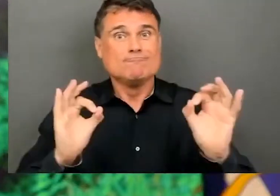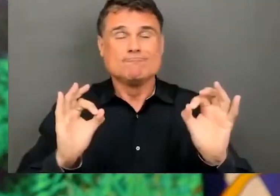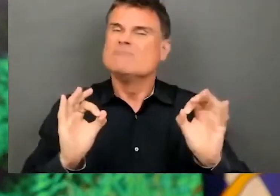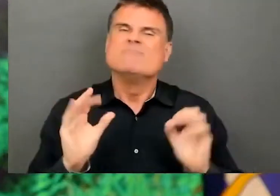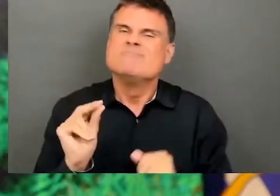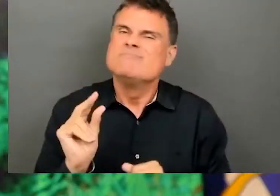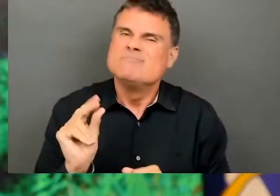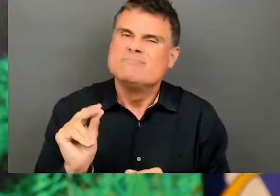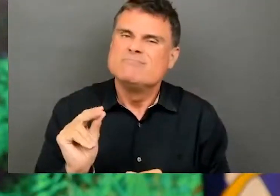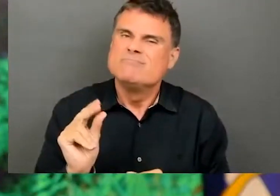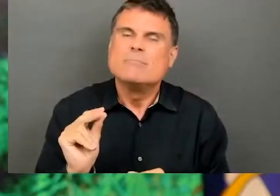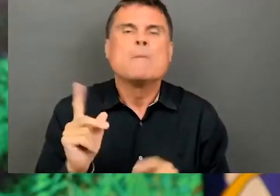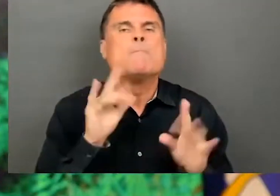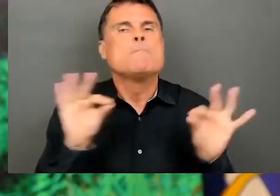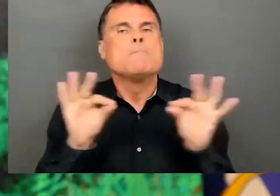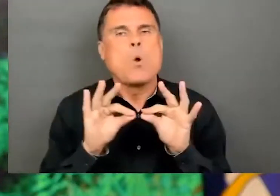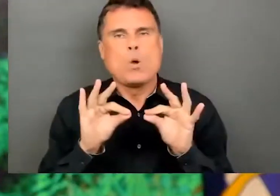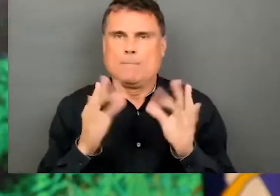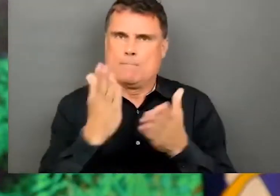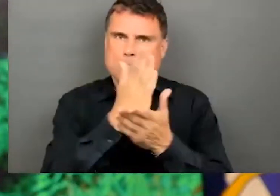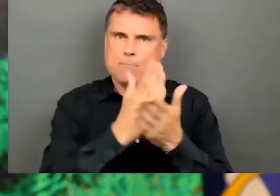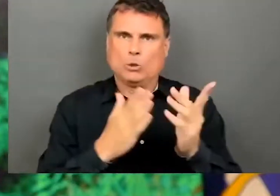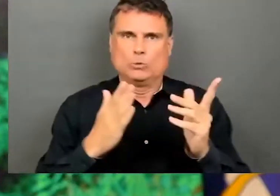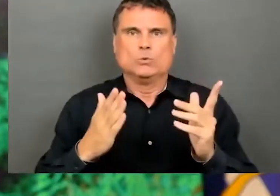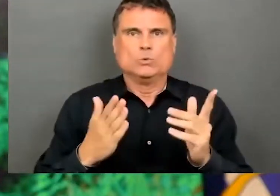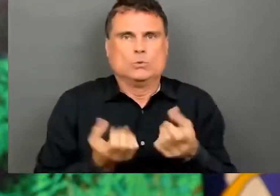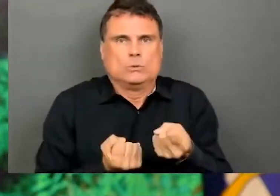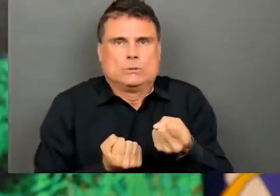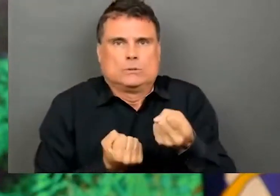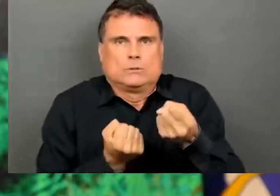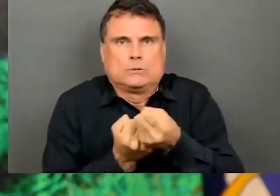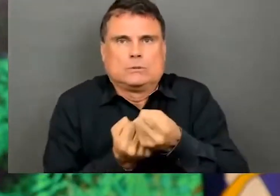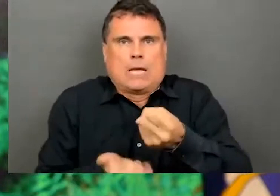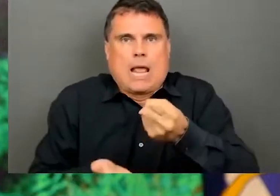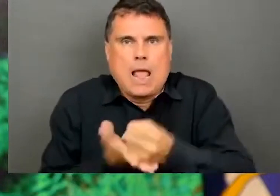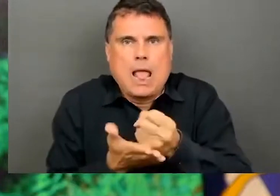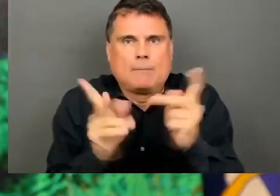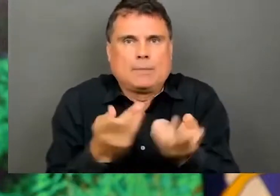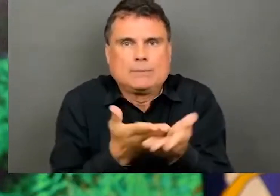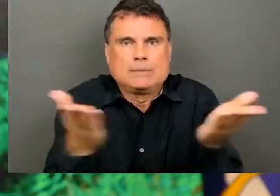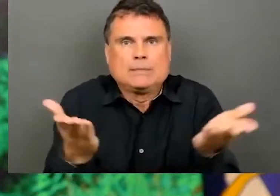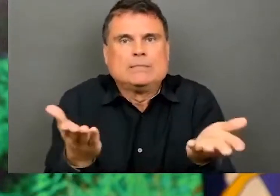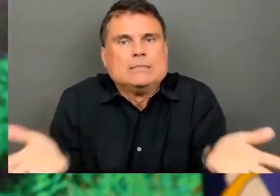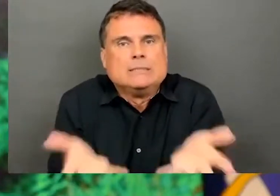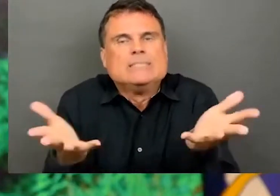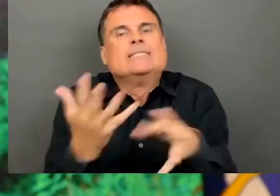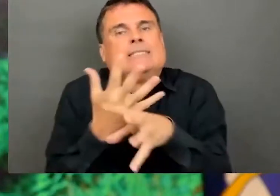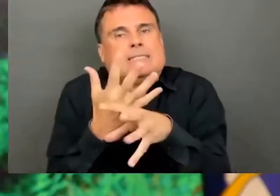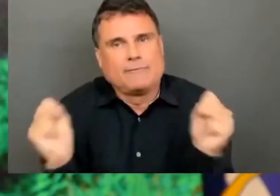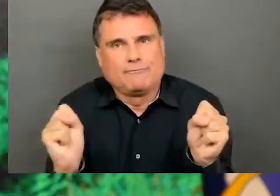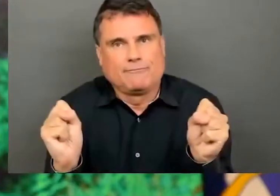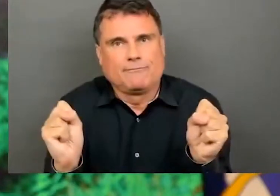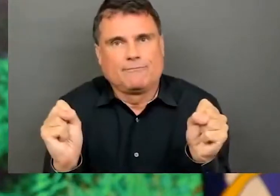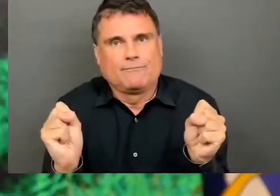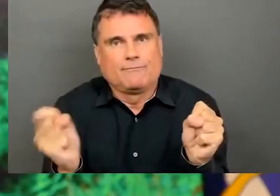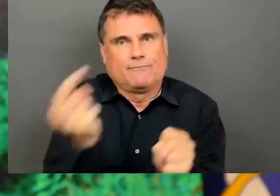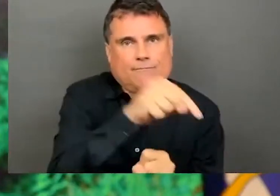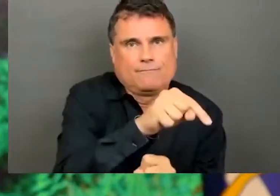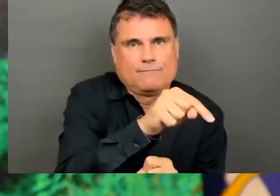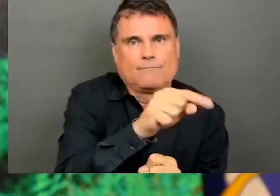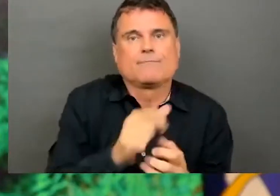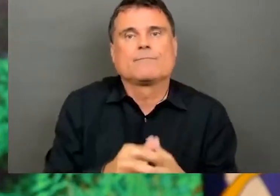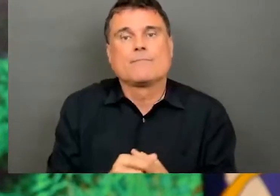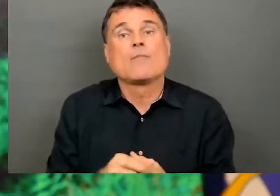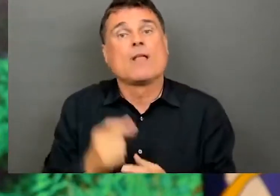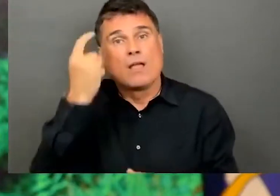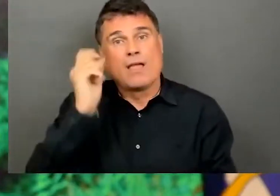safe and help them access the supports they need. We have said all along, it is not about harm reduction only, it's